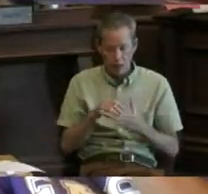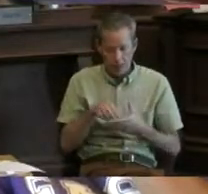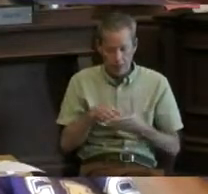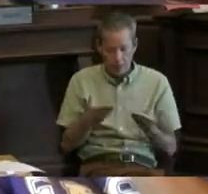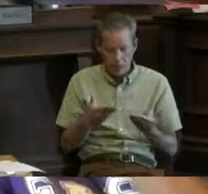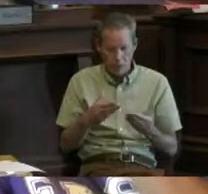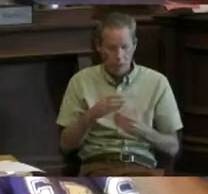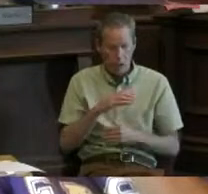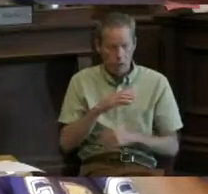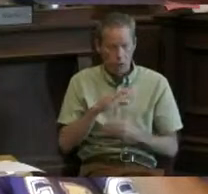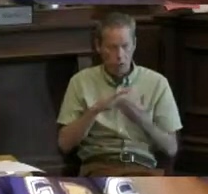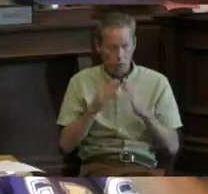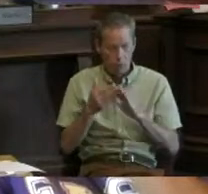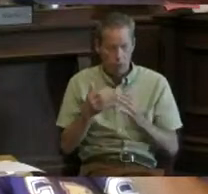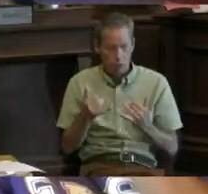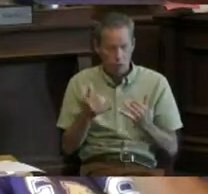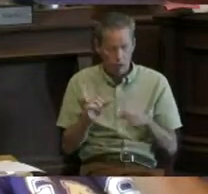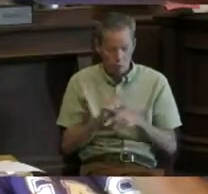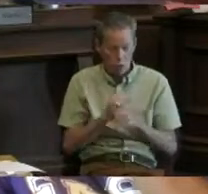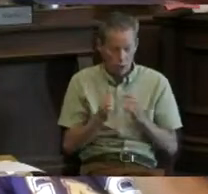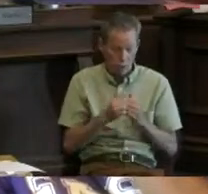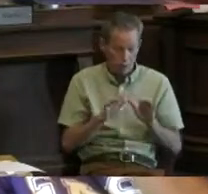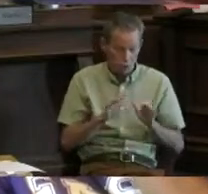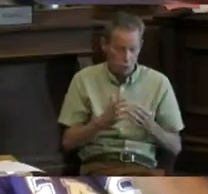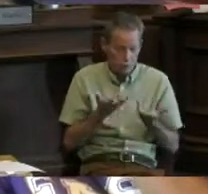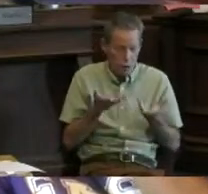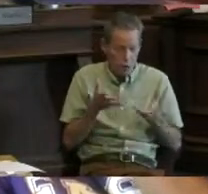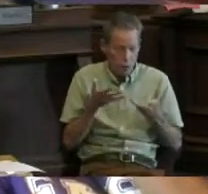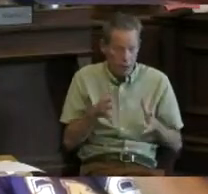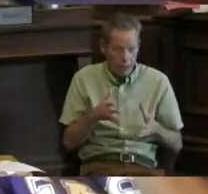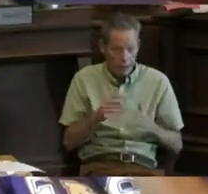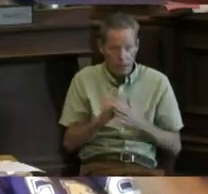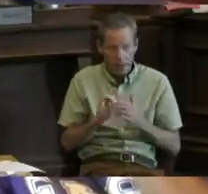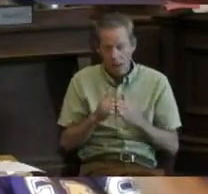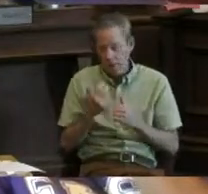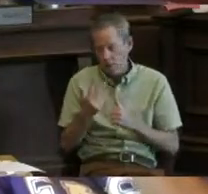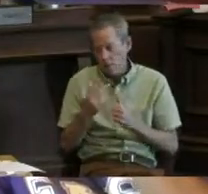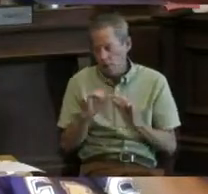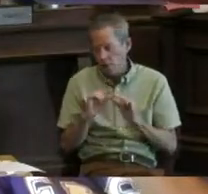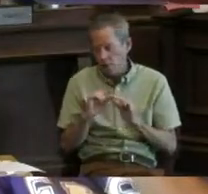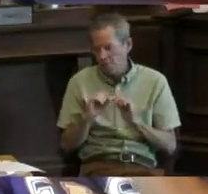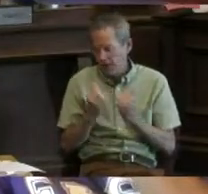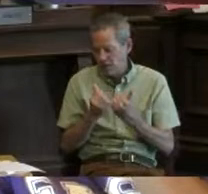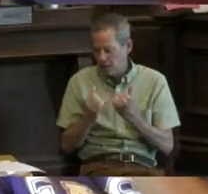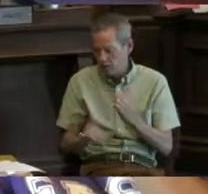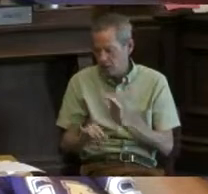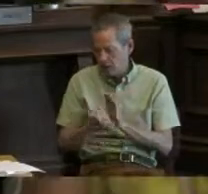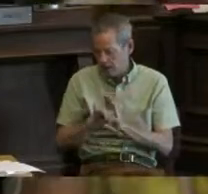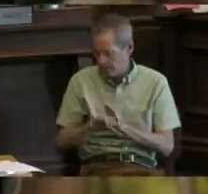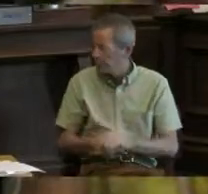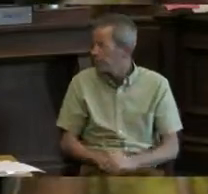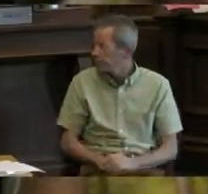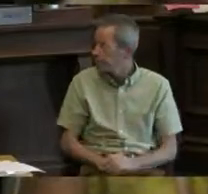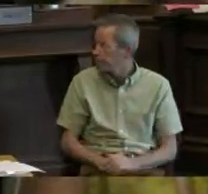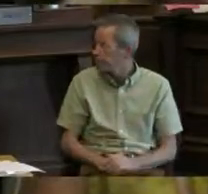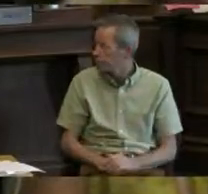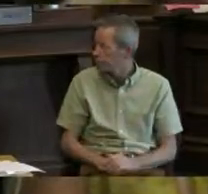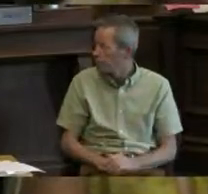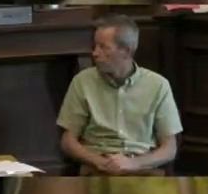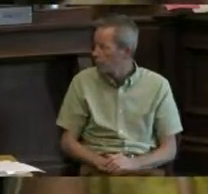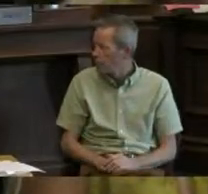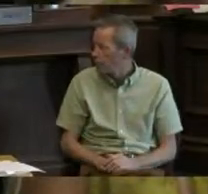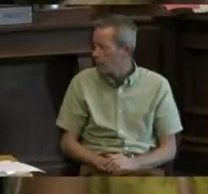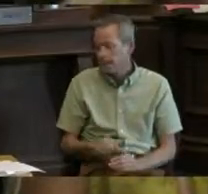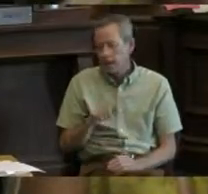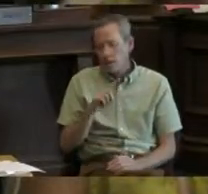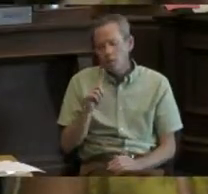community currently, and we're working with these populations. And so that's how the three groups were identified. Yeah, a question to your